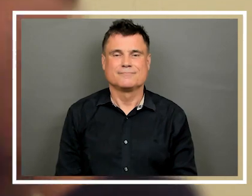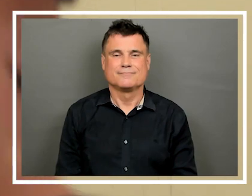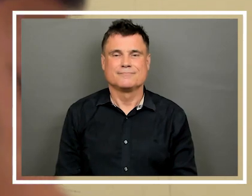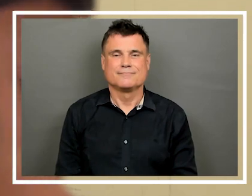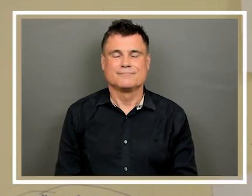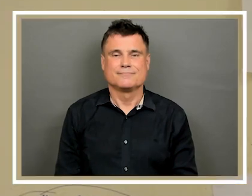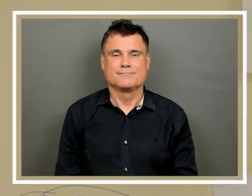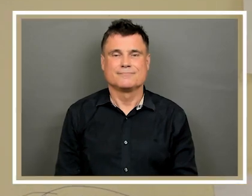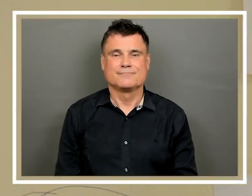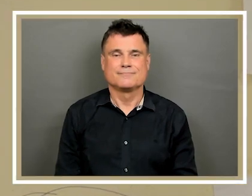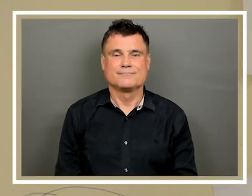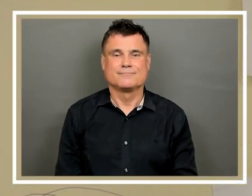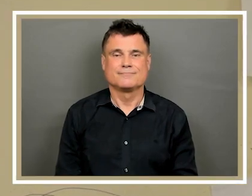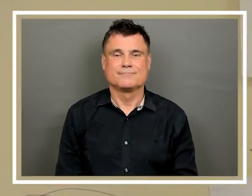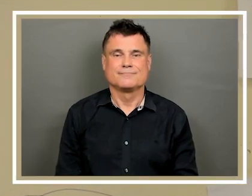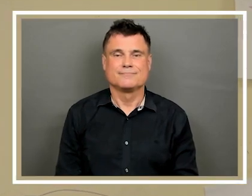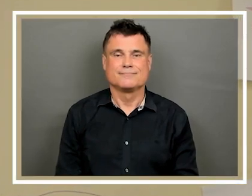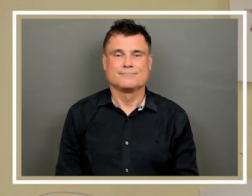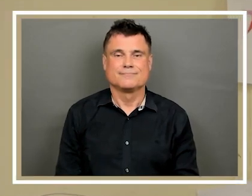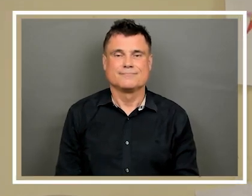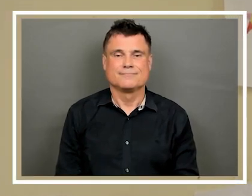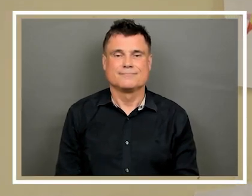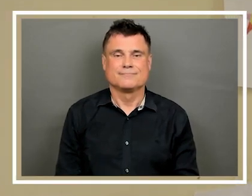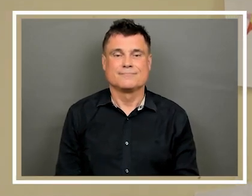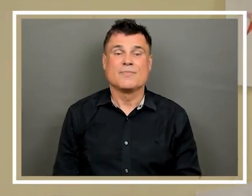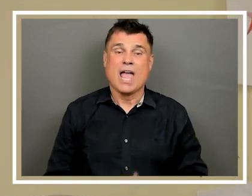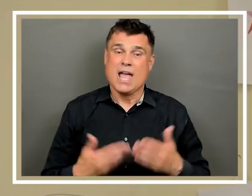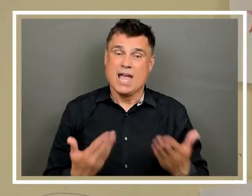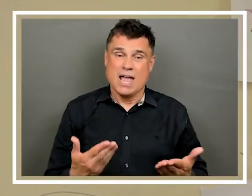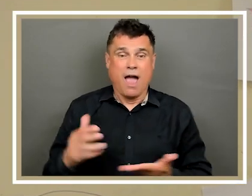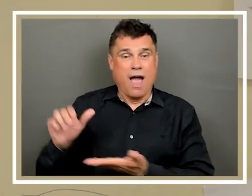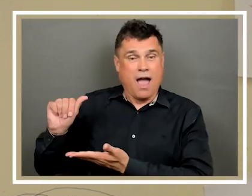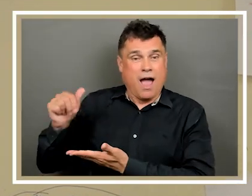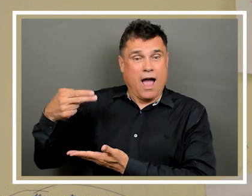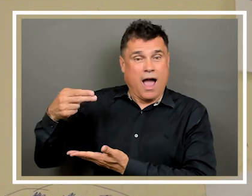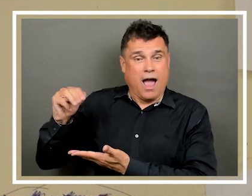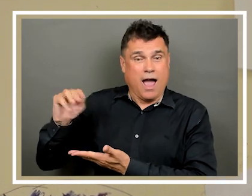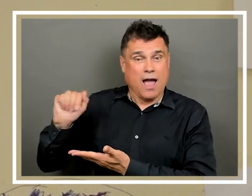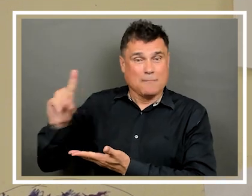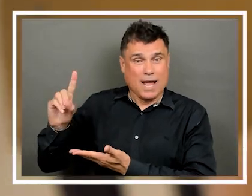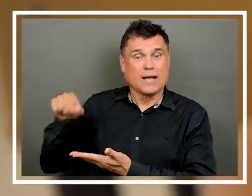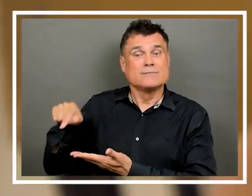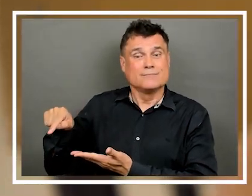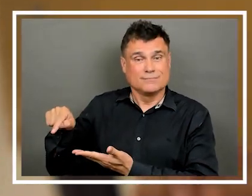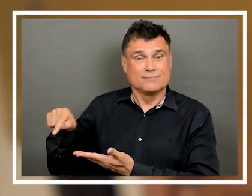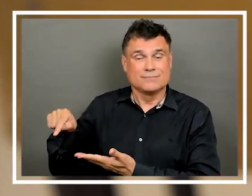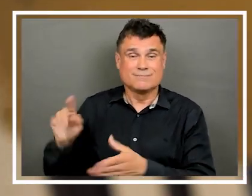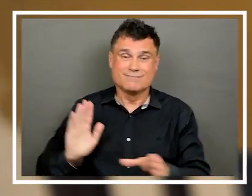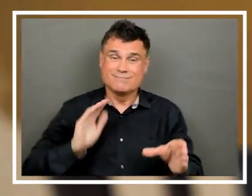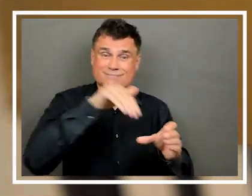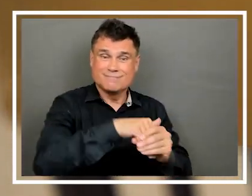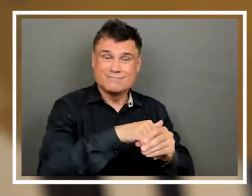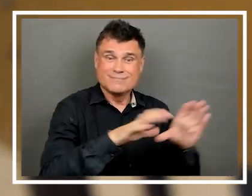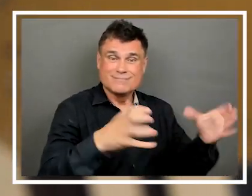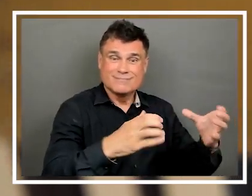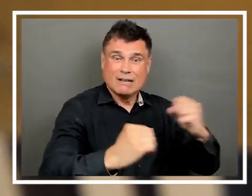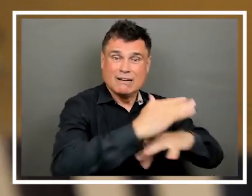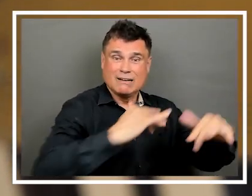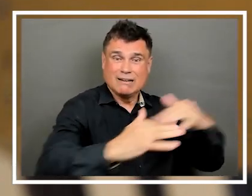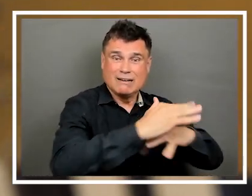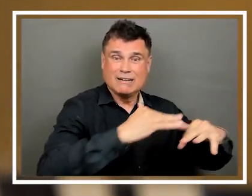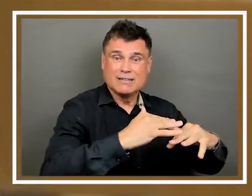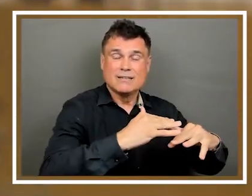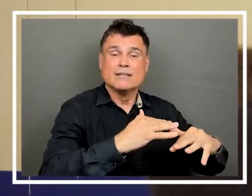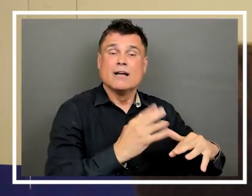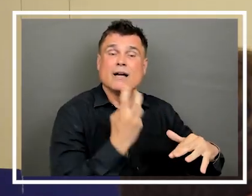Ahmad used to only participate in class orally or sometimes raising a card. But Ahmad said he wanted to find a way